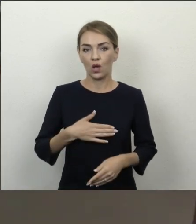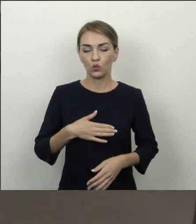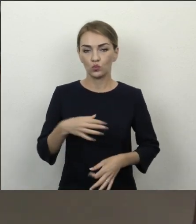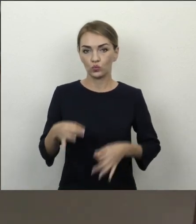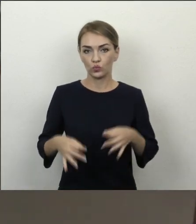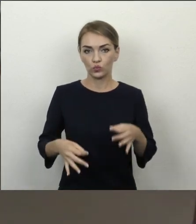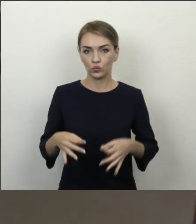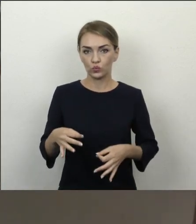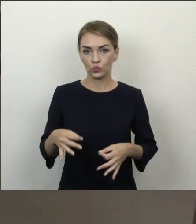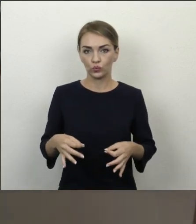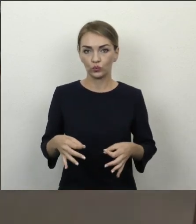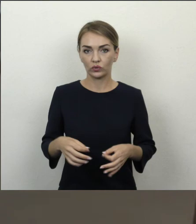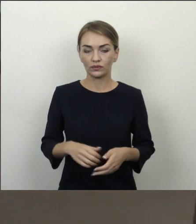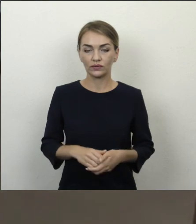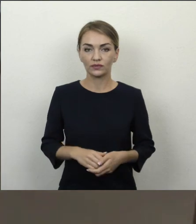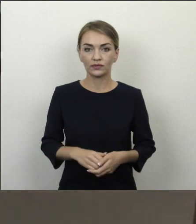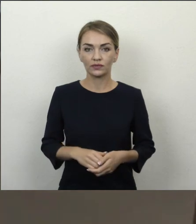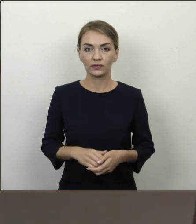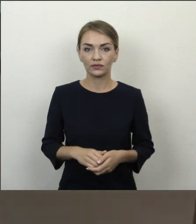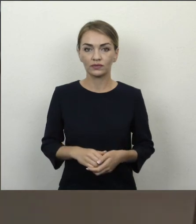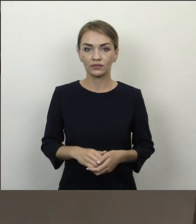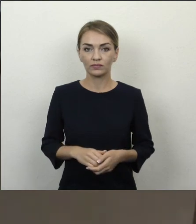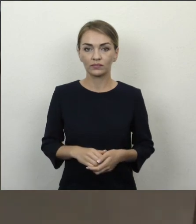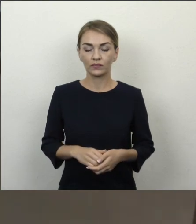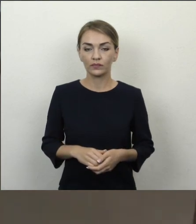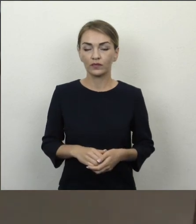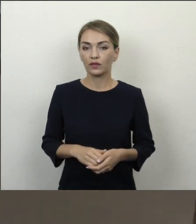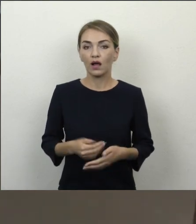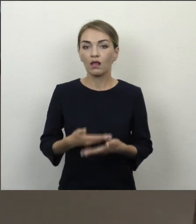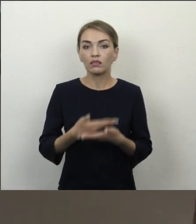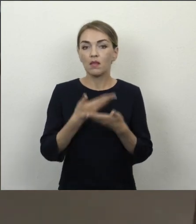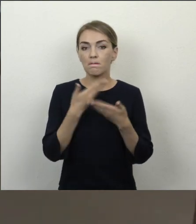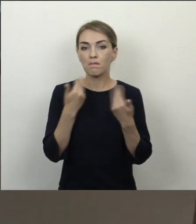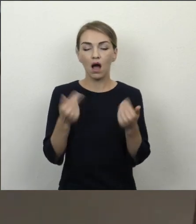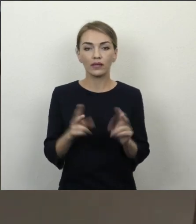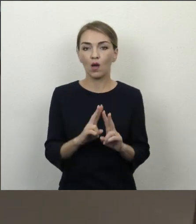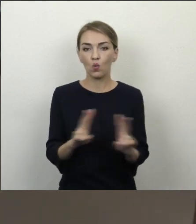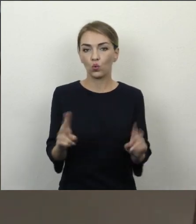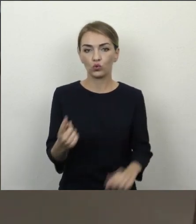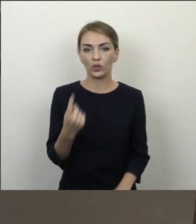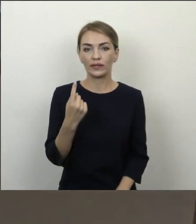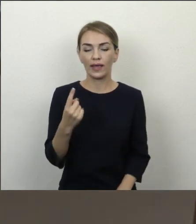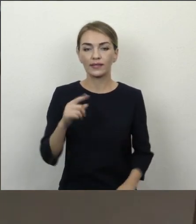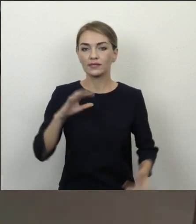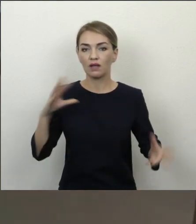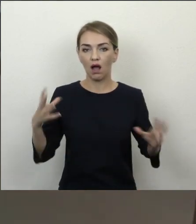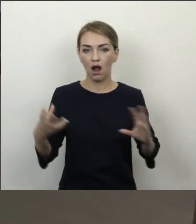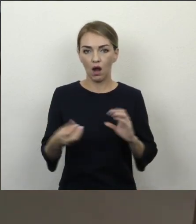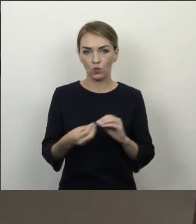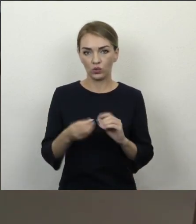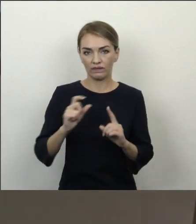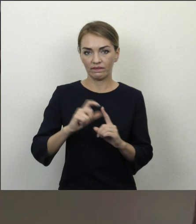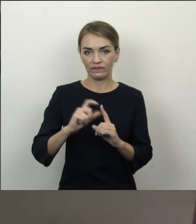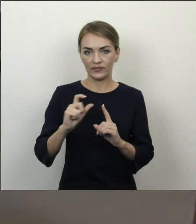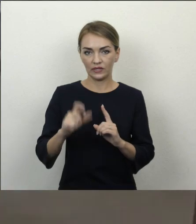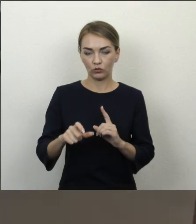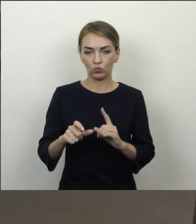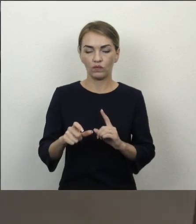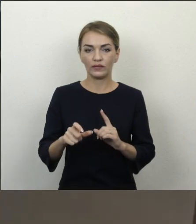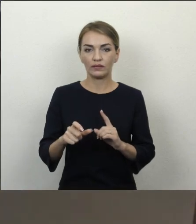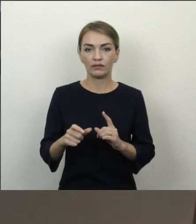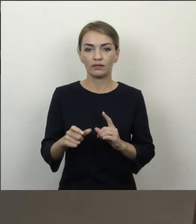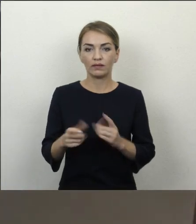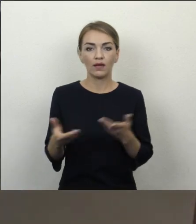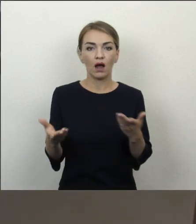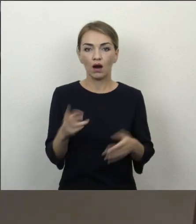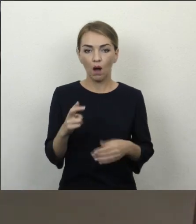We don't have common answer. I don't have common answer in general law in all situations. It